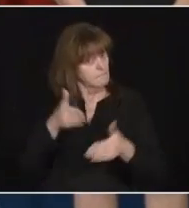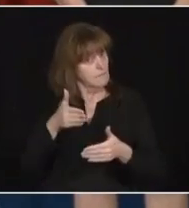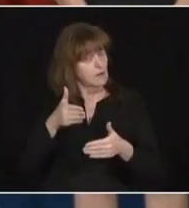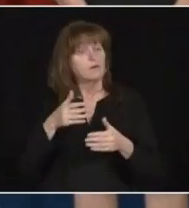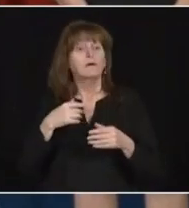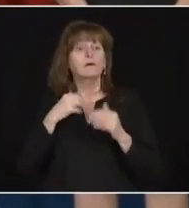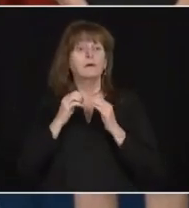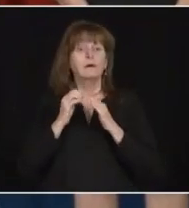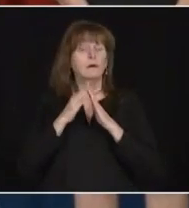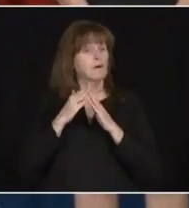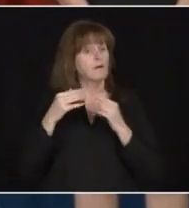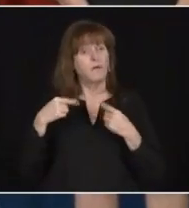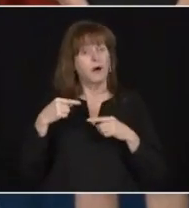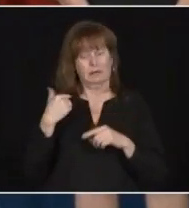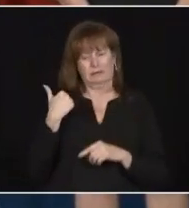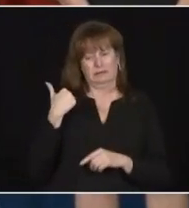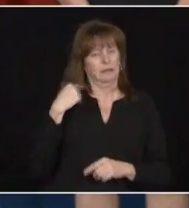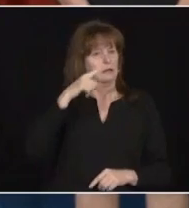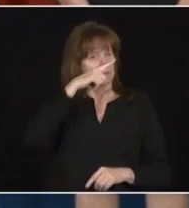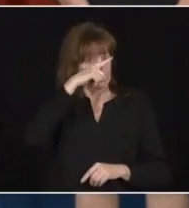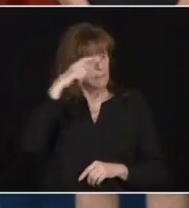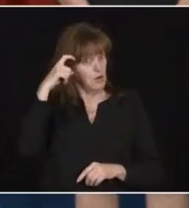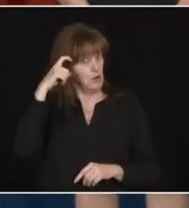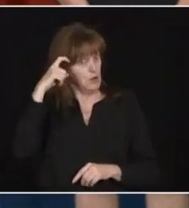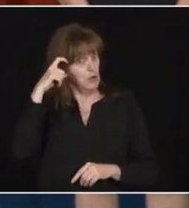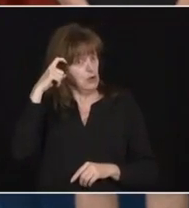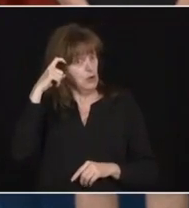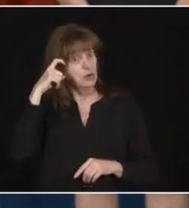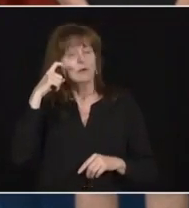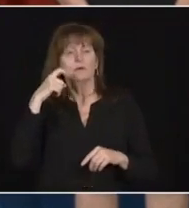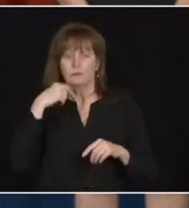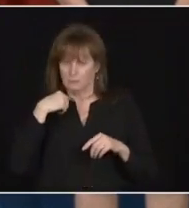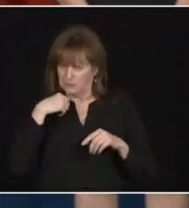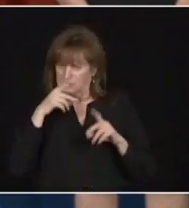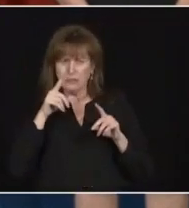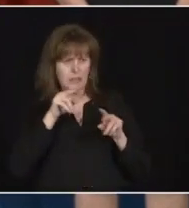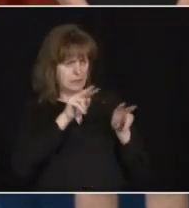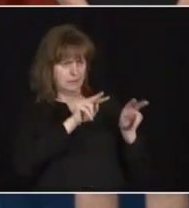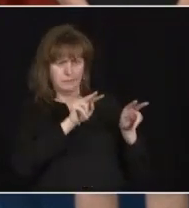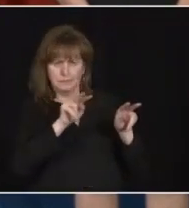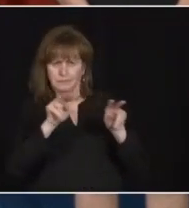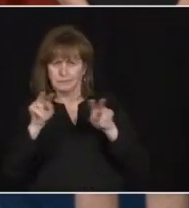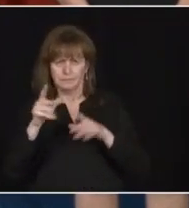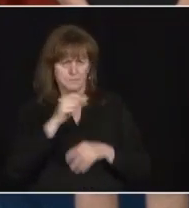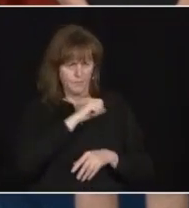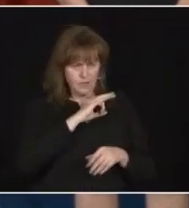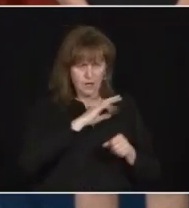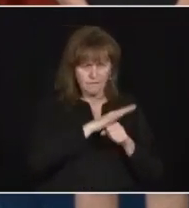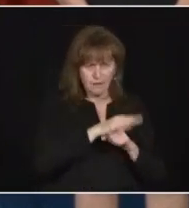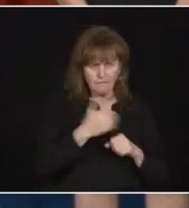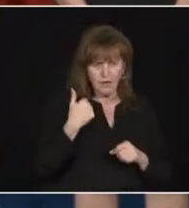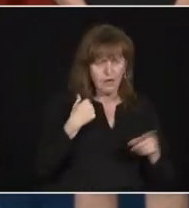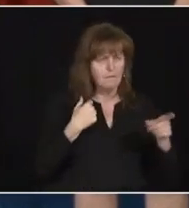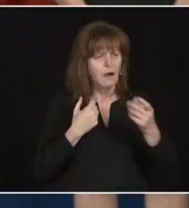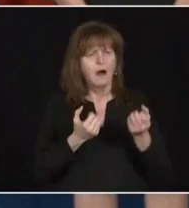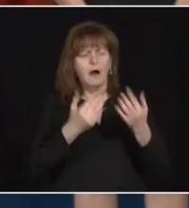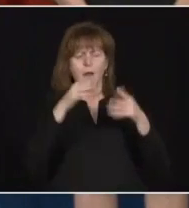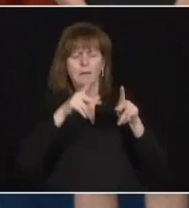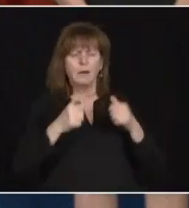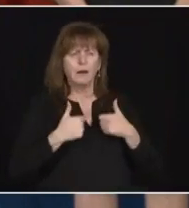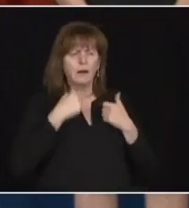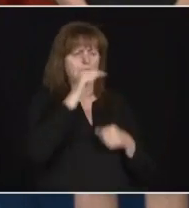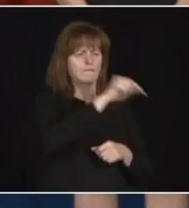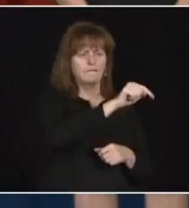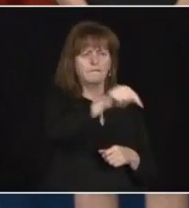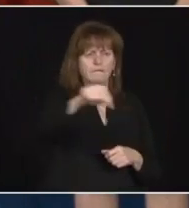looked at was capacity issues in long-term care, staffing issues in long-term care. Many of these issues have been decades